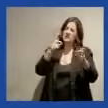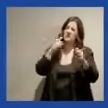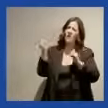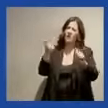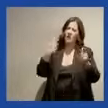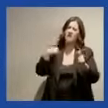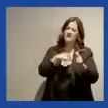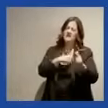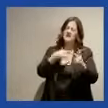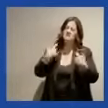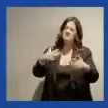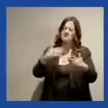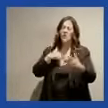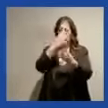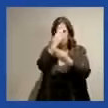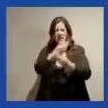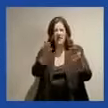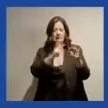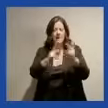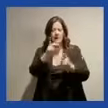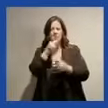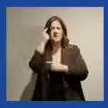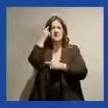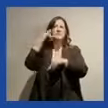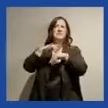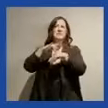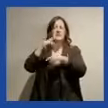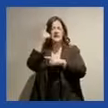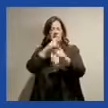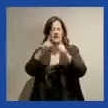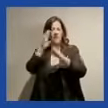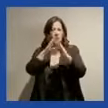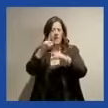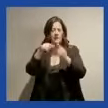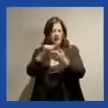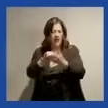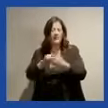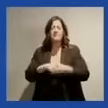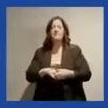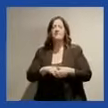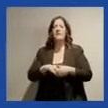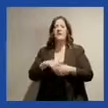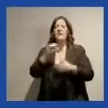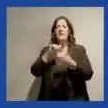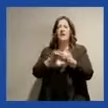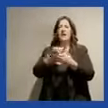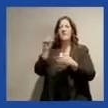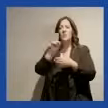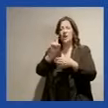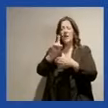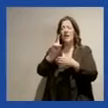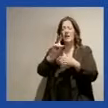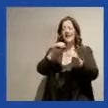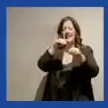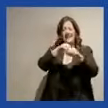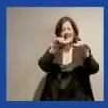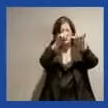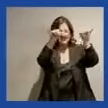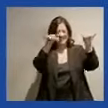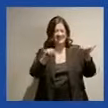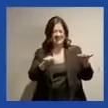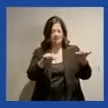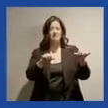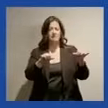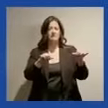wanted to update folks on our thinking on it and where I think we are as a state. But the issue of revenue volatility, this is the second to